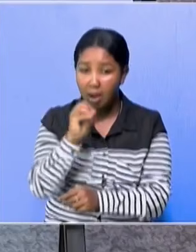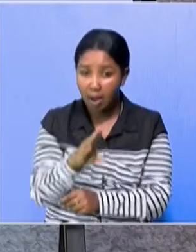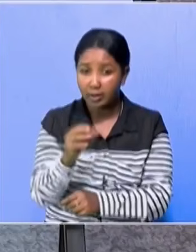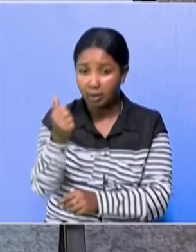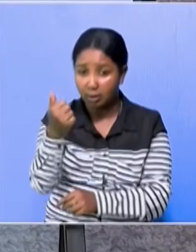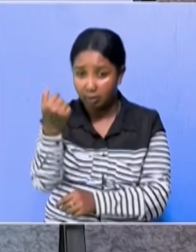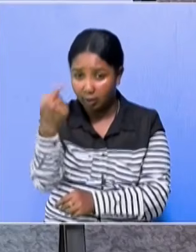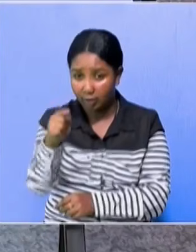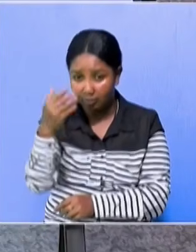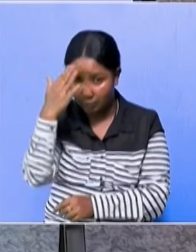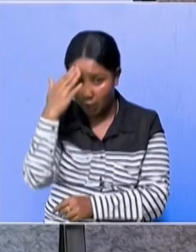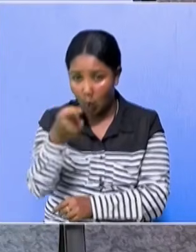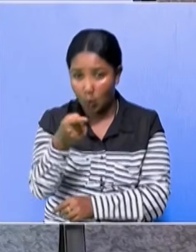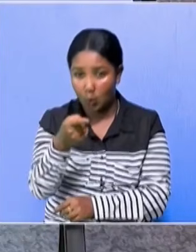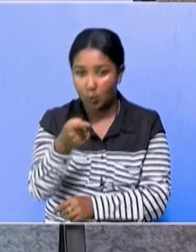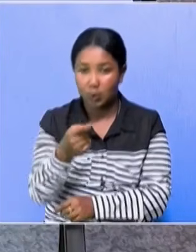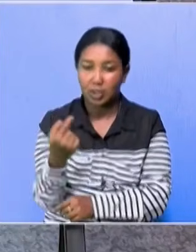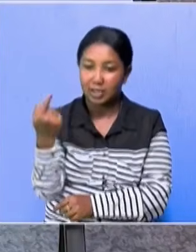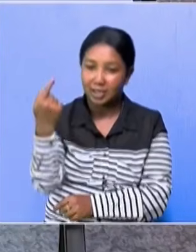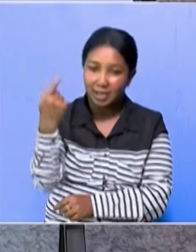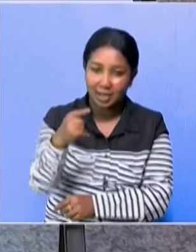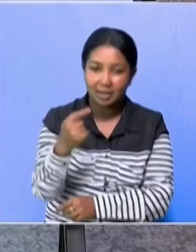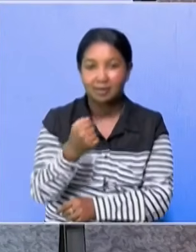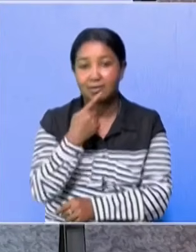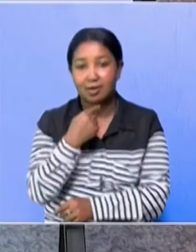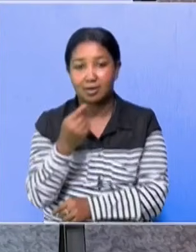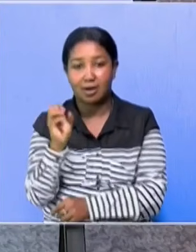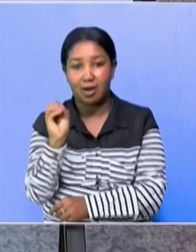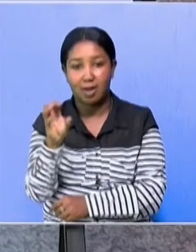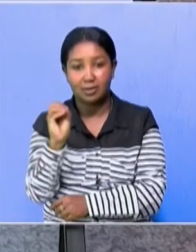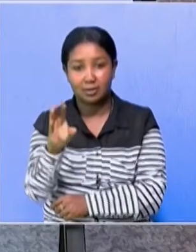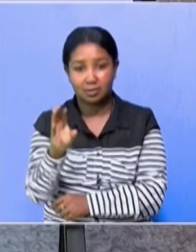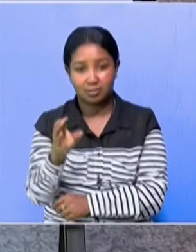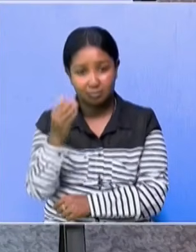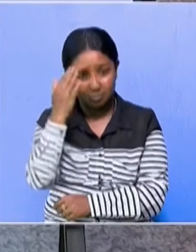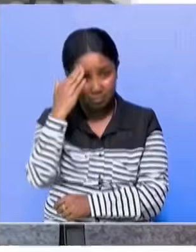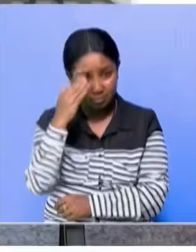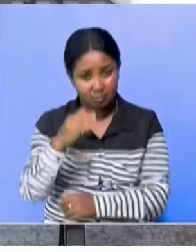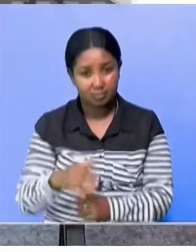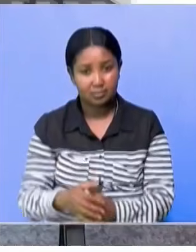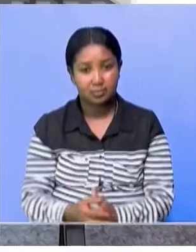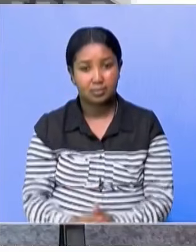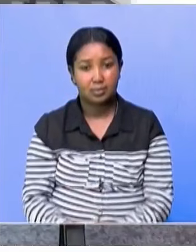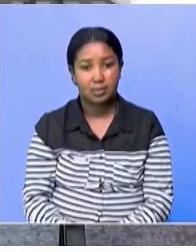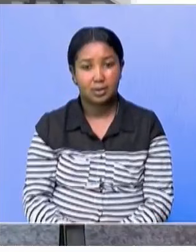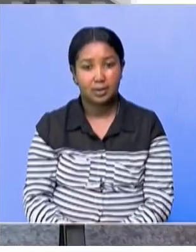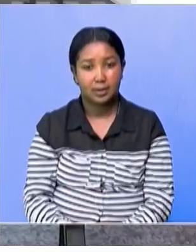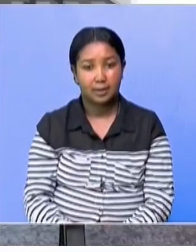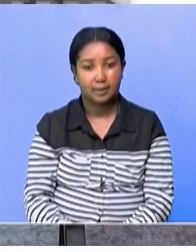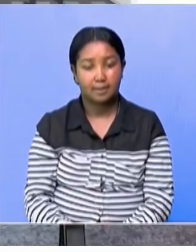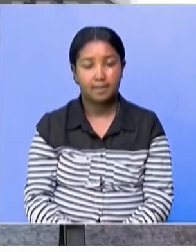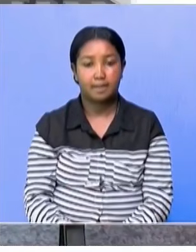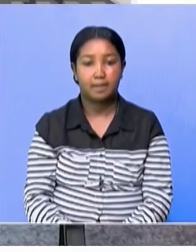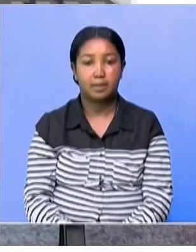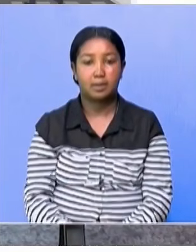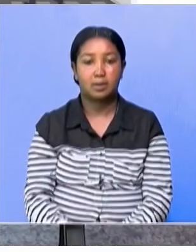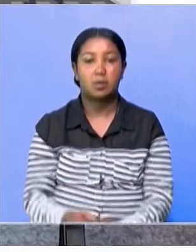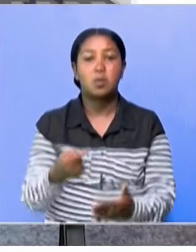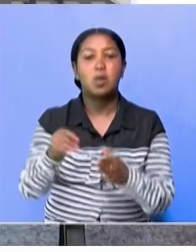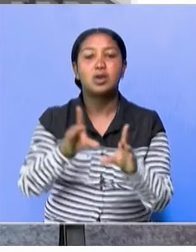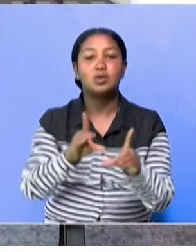the green light? Red light and green light. Yeah, traffic light. When the right, okay, what do you do?